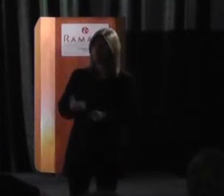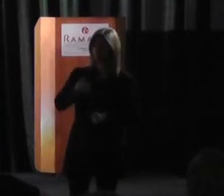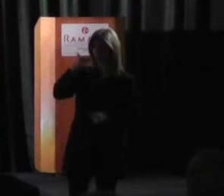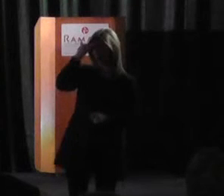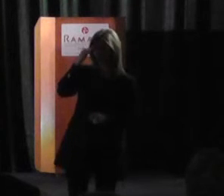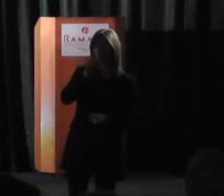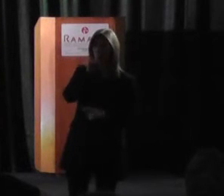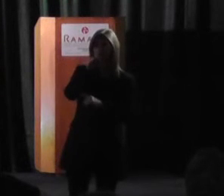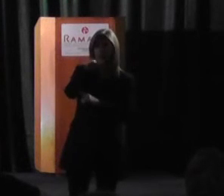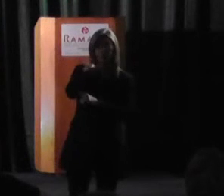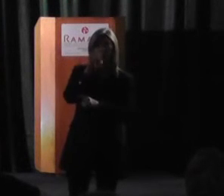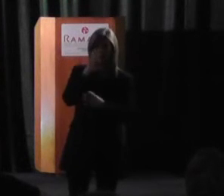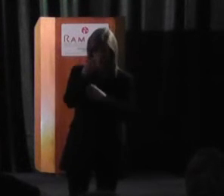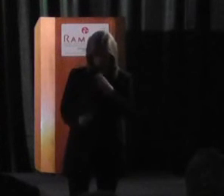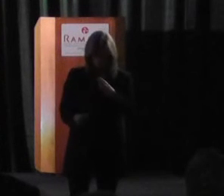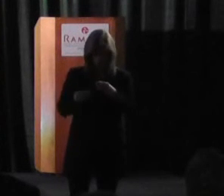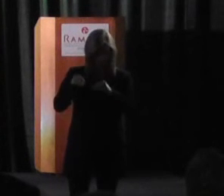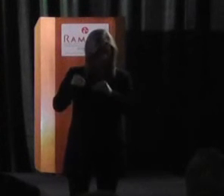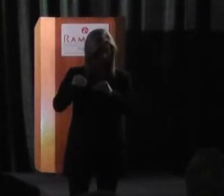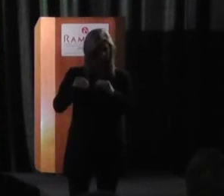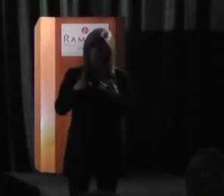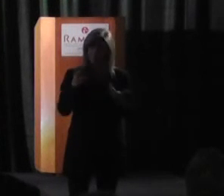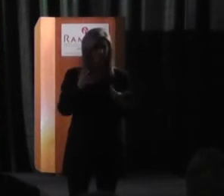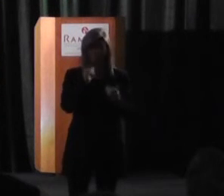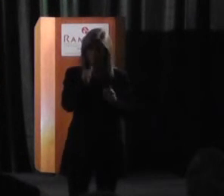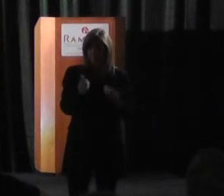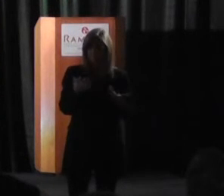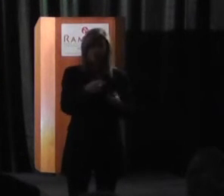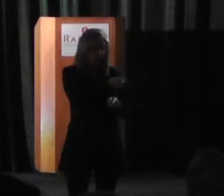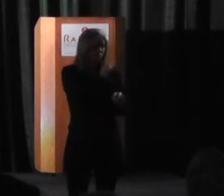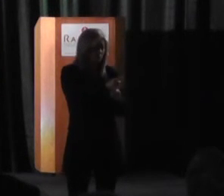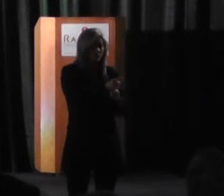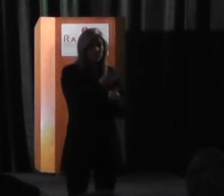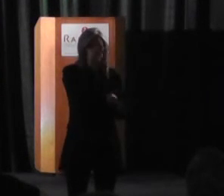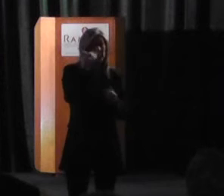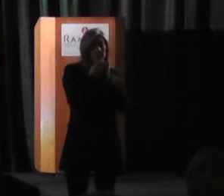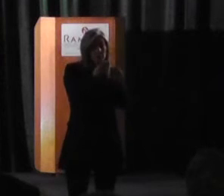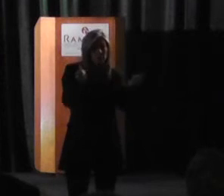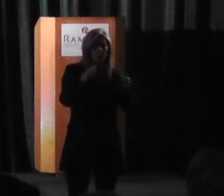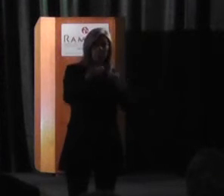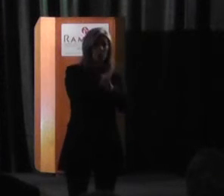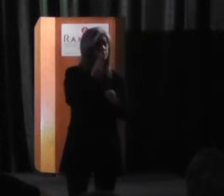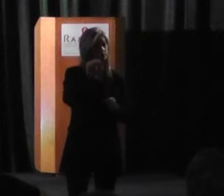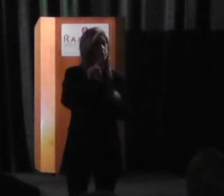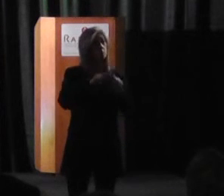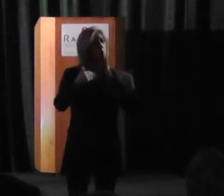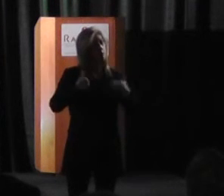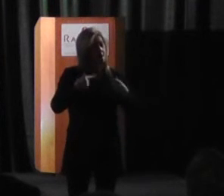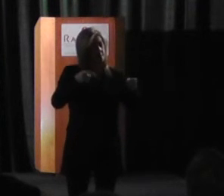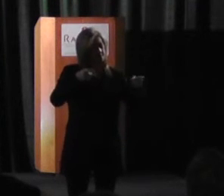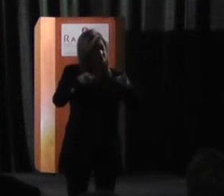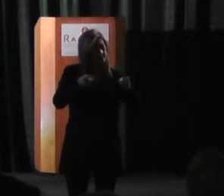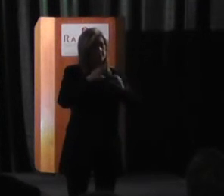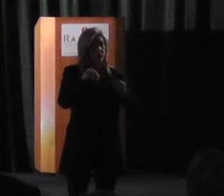cure for stuttering. But there are very effective treatment techniques for children and adults who stutter. He also tells